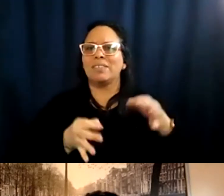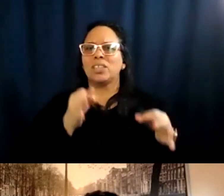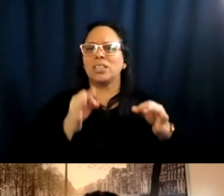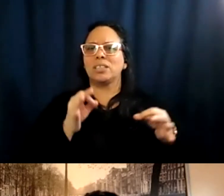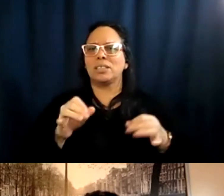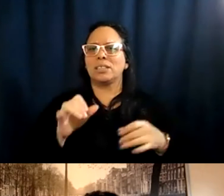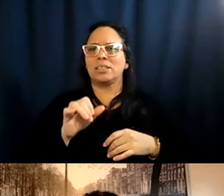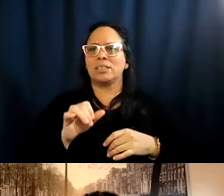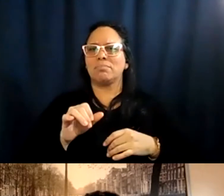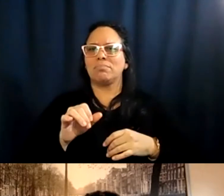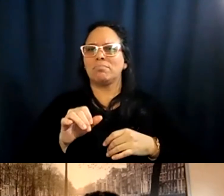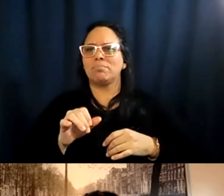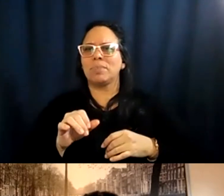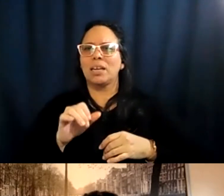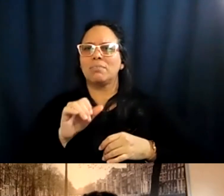Yes.